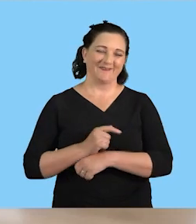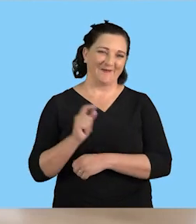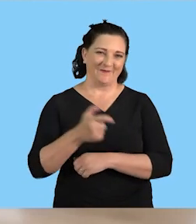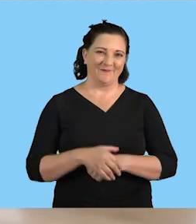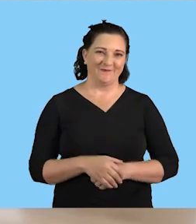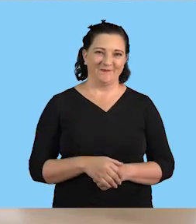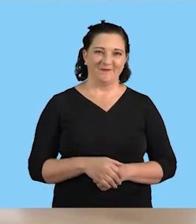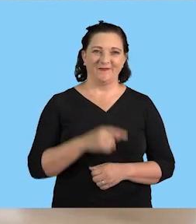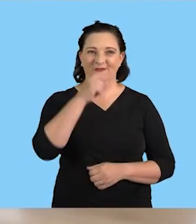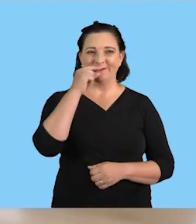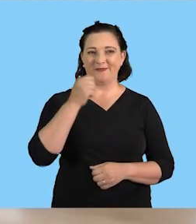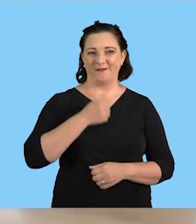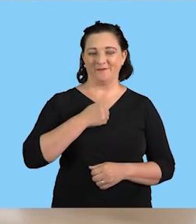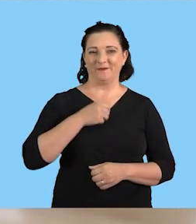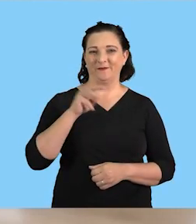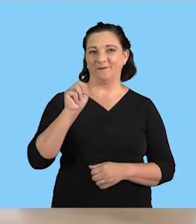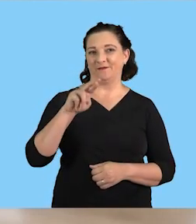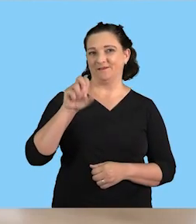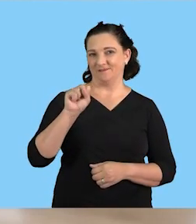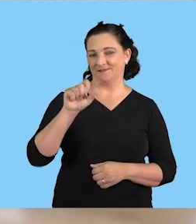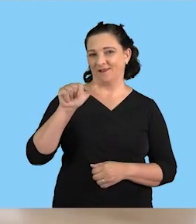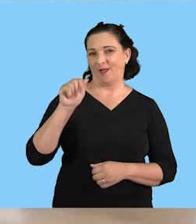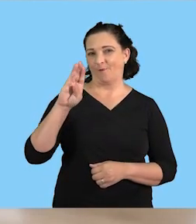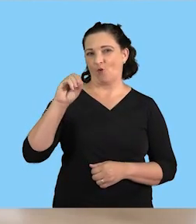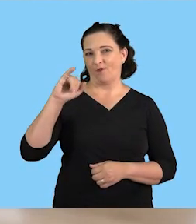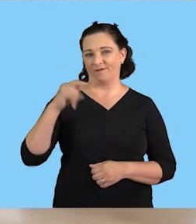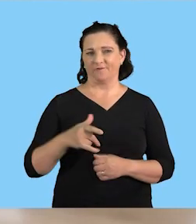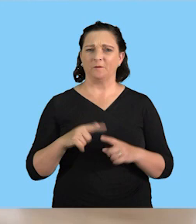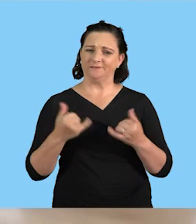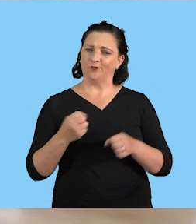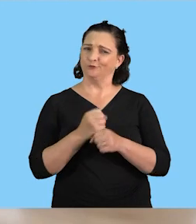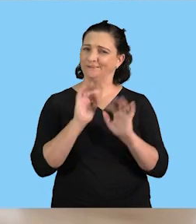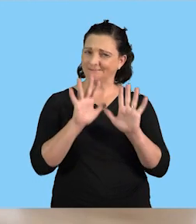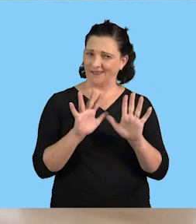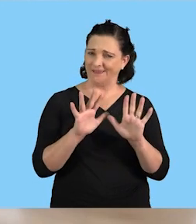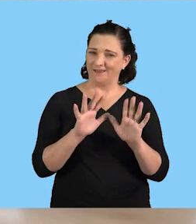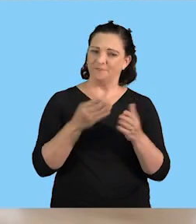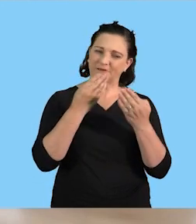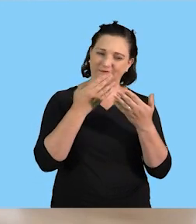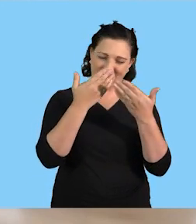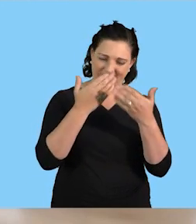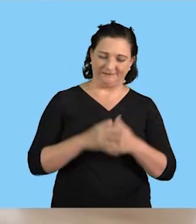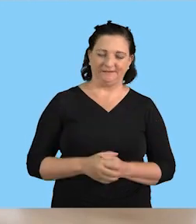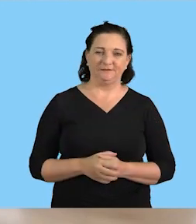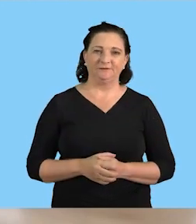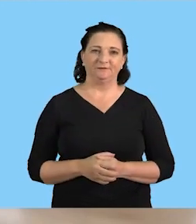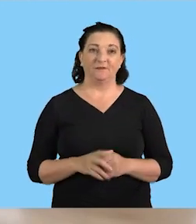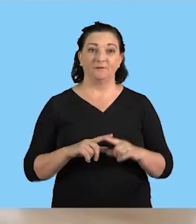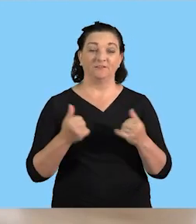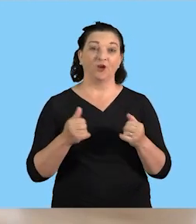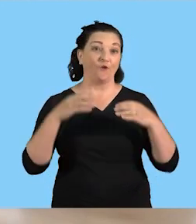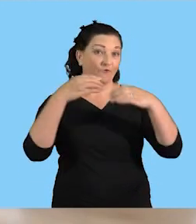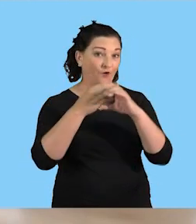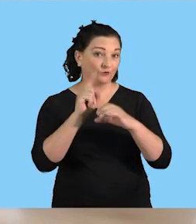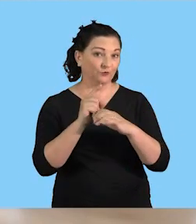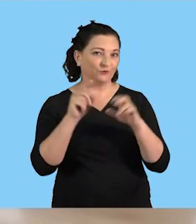Good day, everybody. My name is Ms. Mabue. I welcome you to today's Grade 10 Business Studies lessons. And for today's lesson, we'll be focusing on the